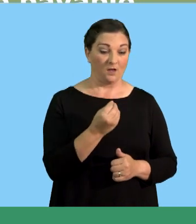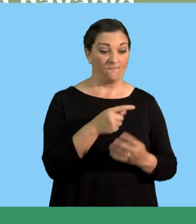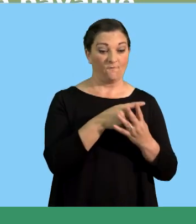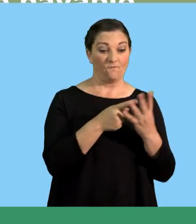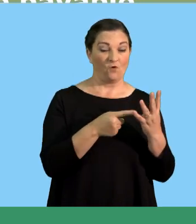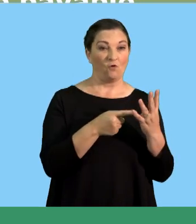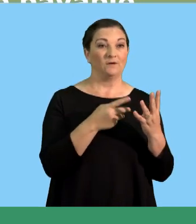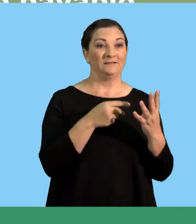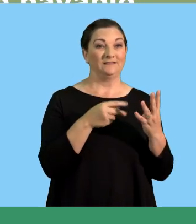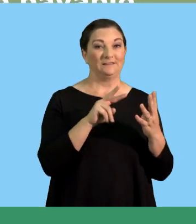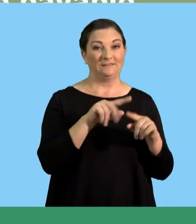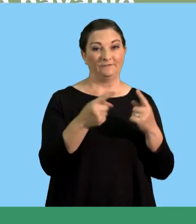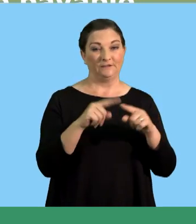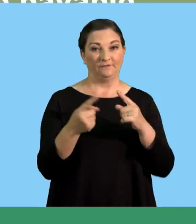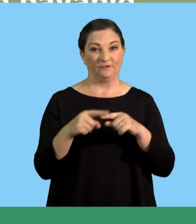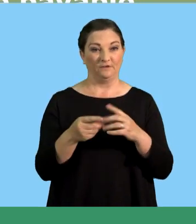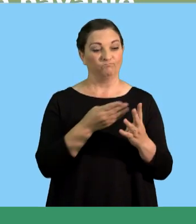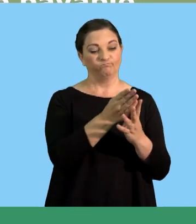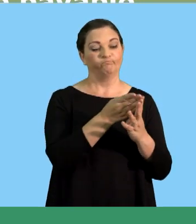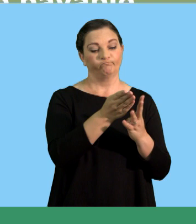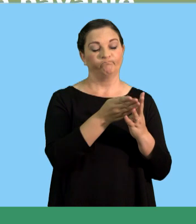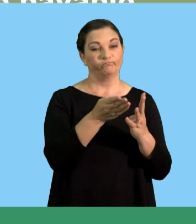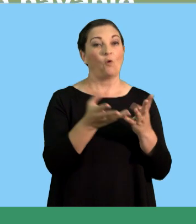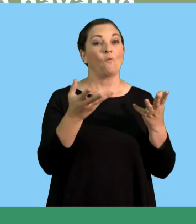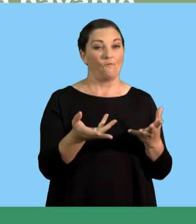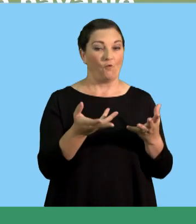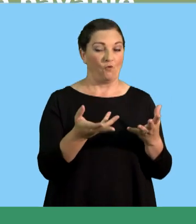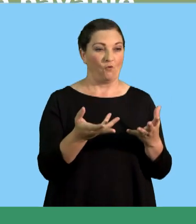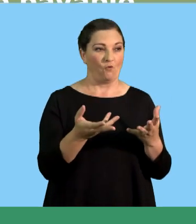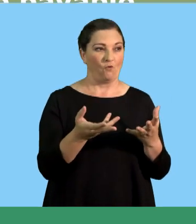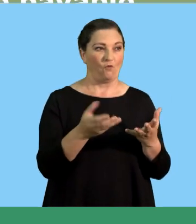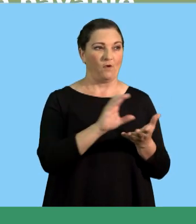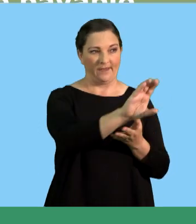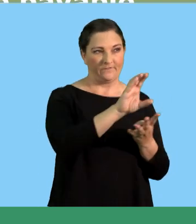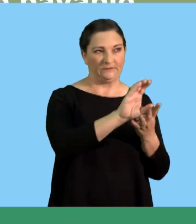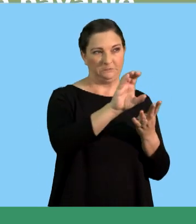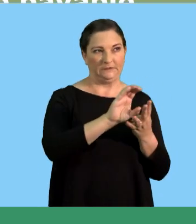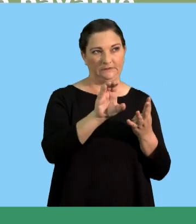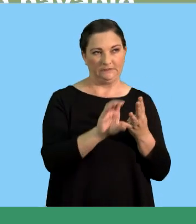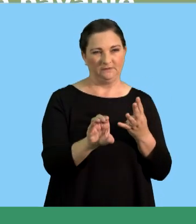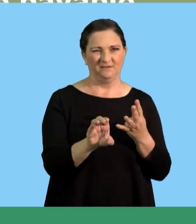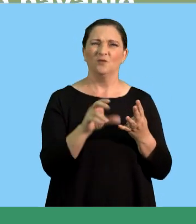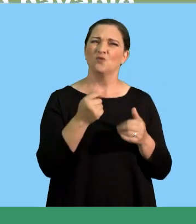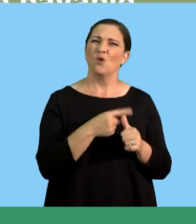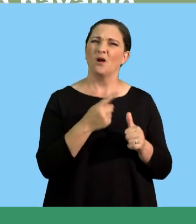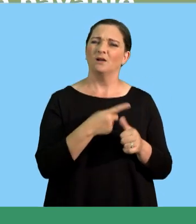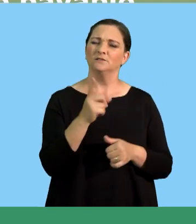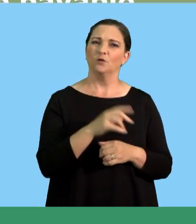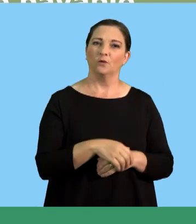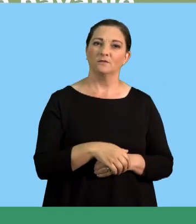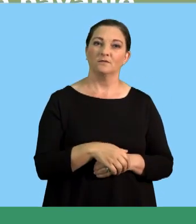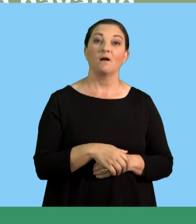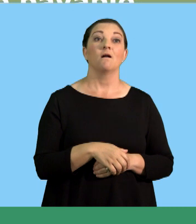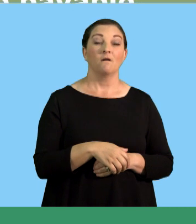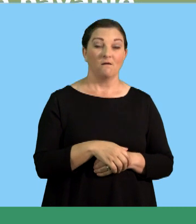investments and you should know their impact, meaning their positives and negatives. So the answer here is clear. It